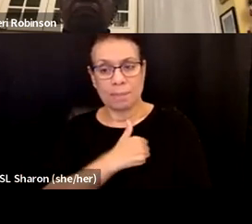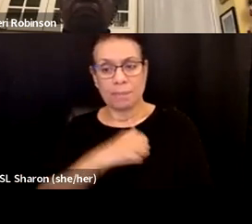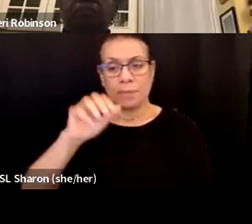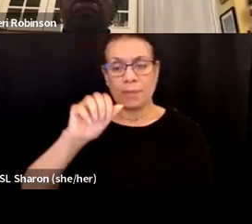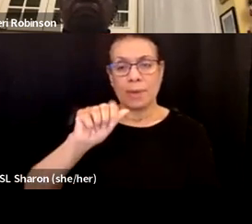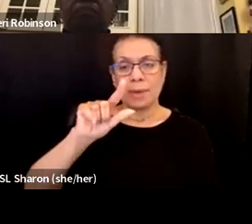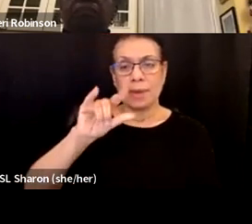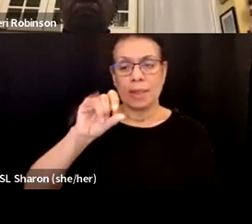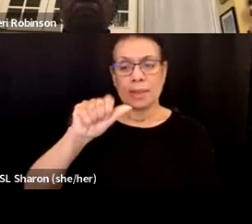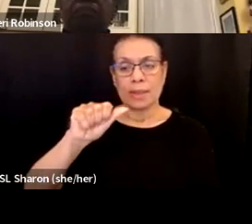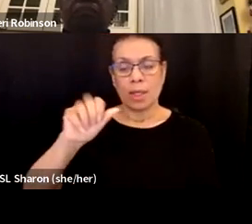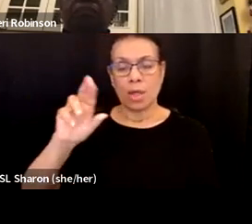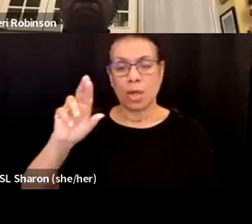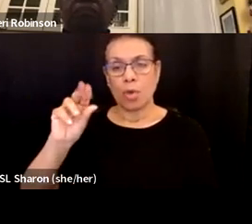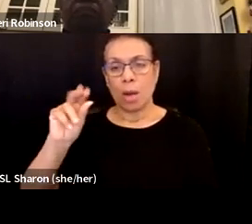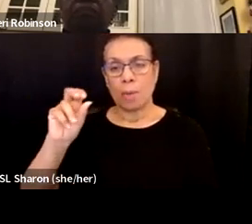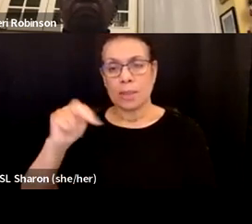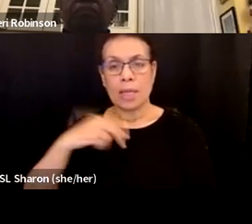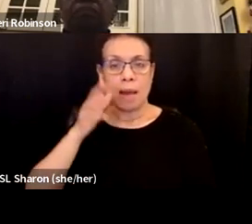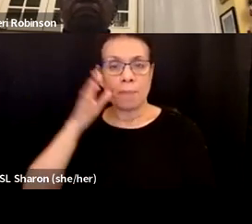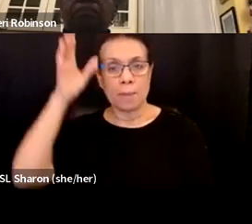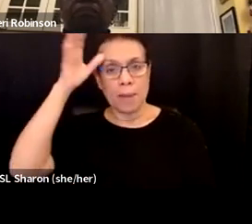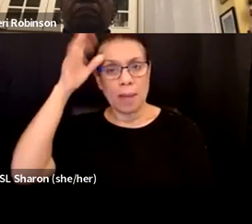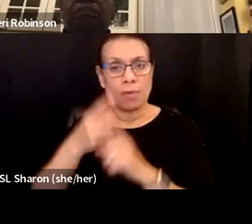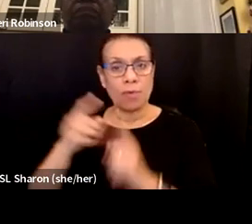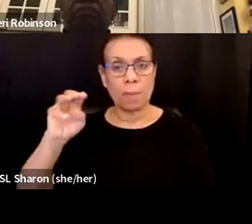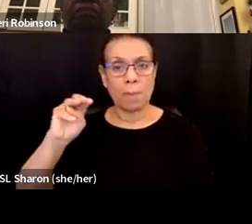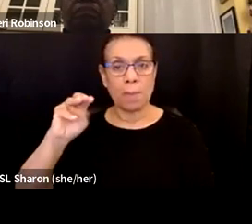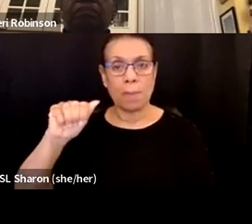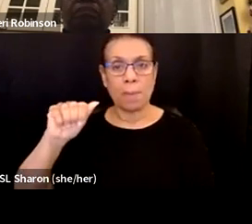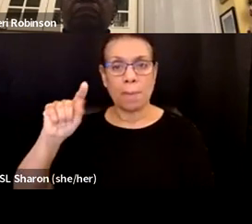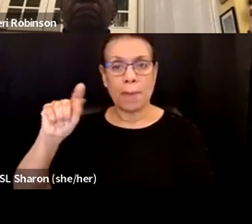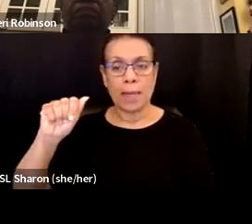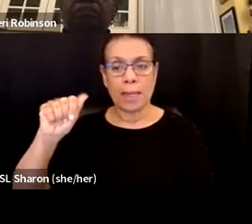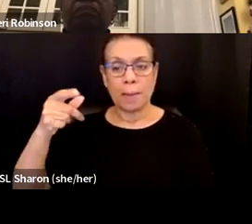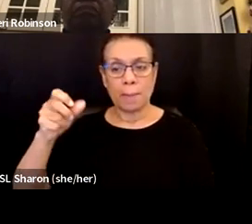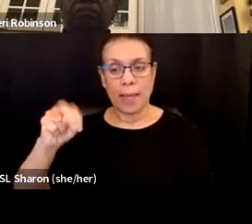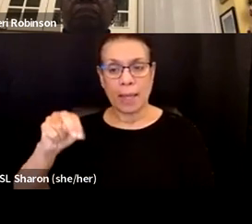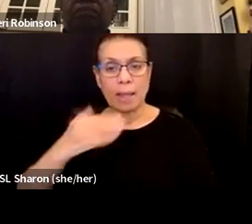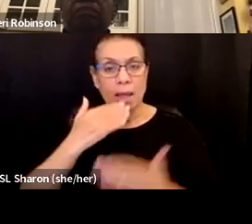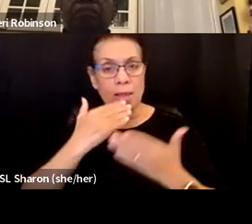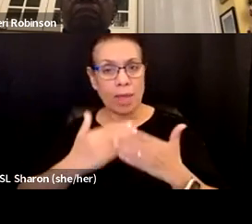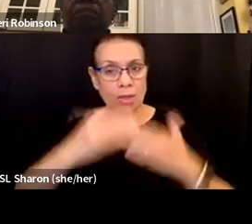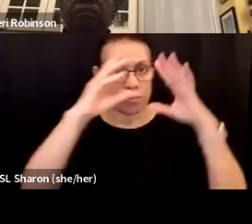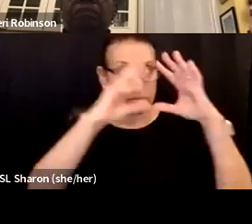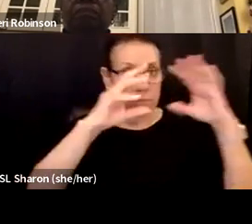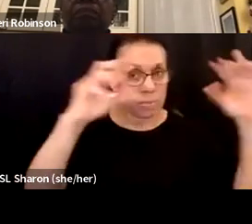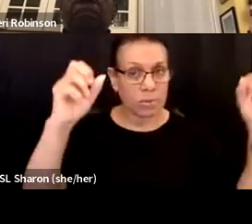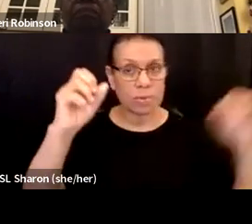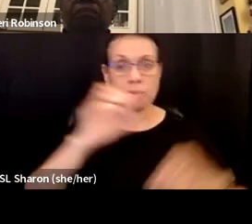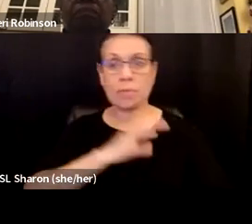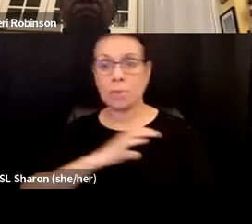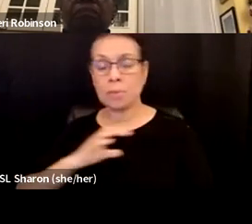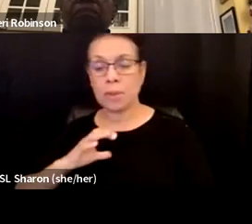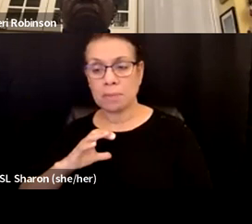robinson i'm a parent from matapanas and good evening madam chair and committee members my name is